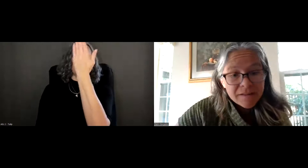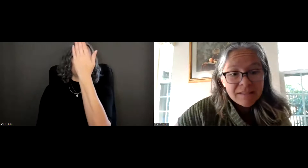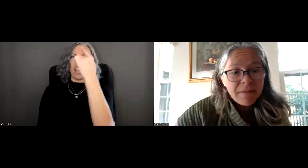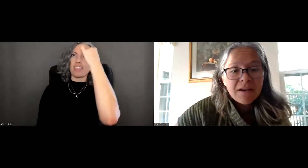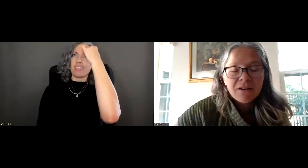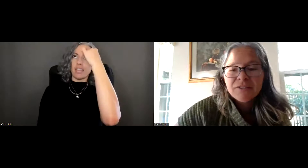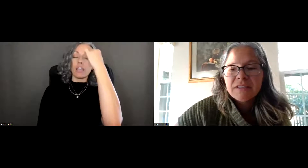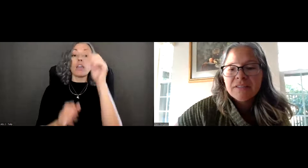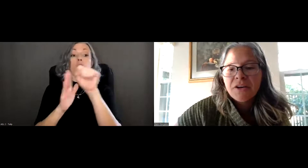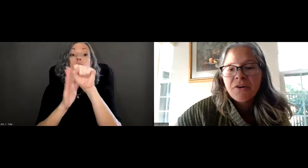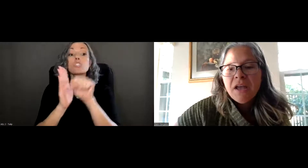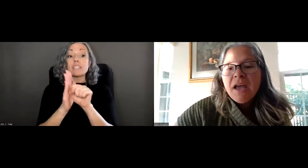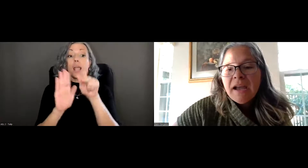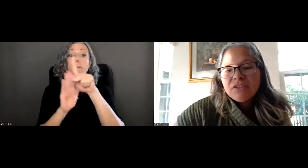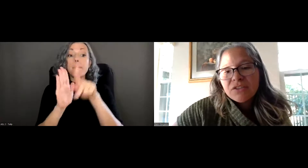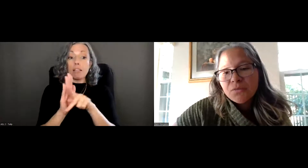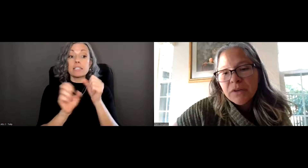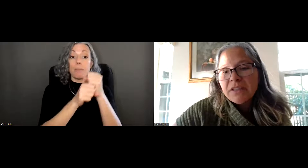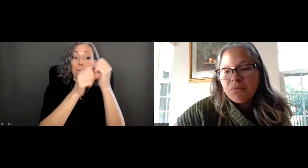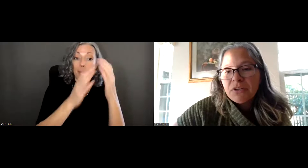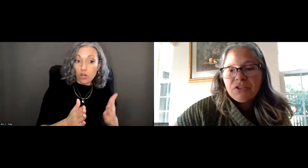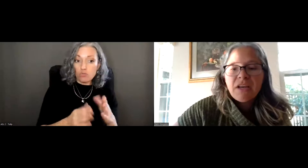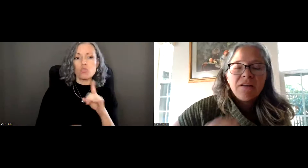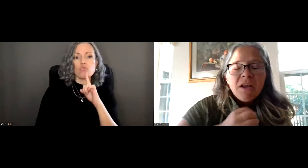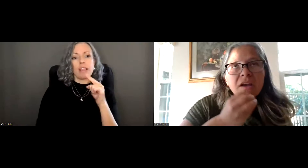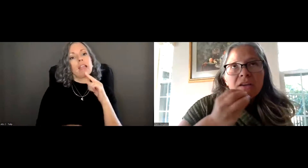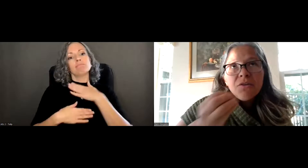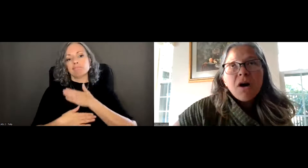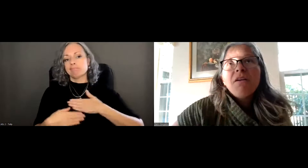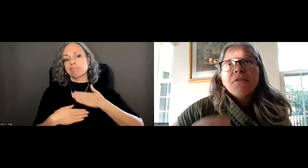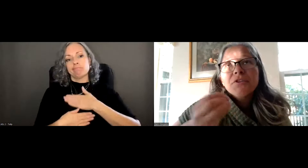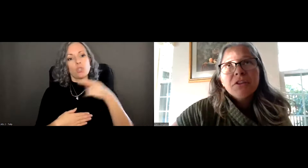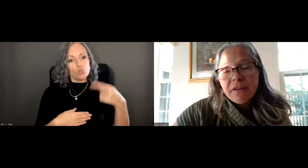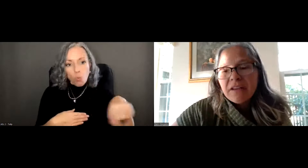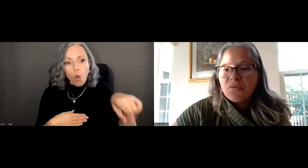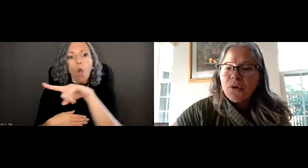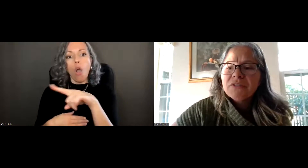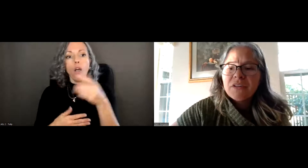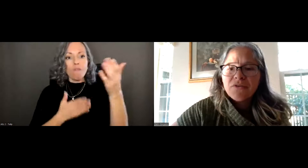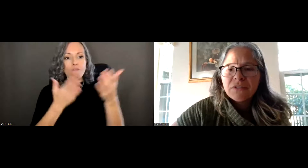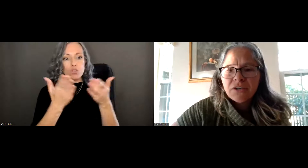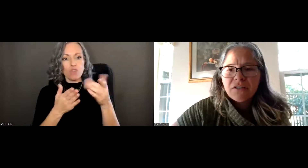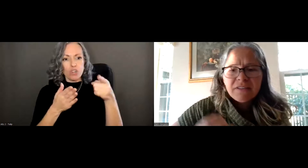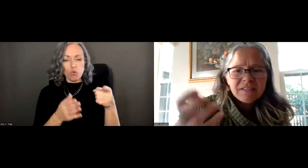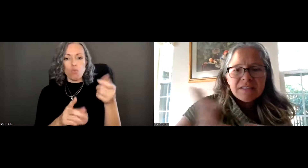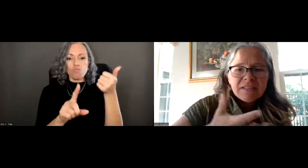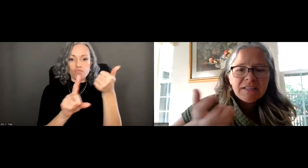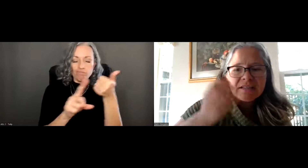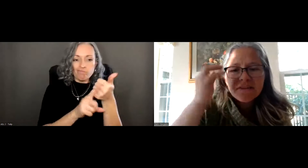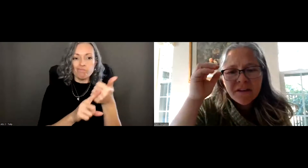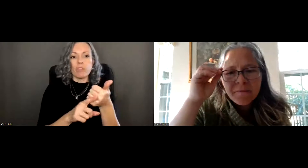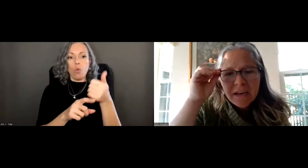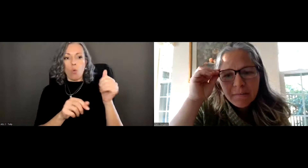state policymakers. And so I just really appreciate you all for serving in the roles that you serve and to